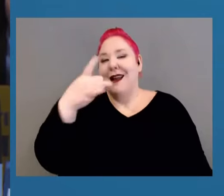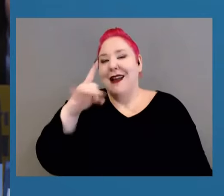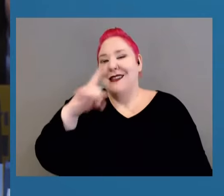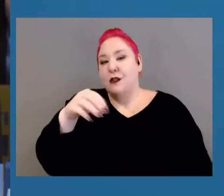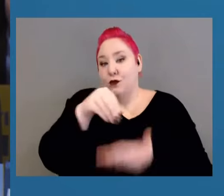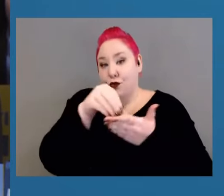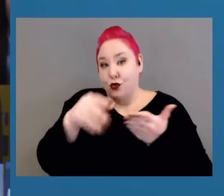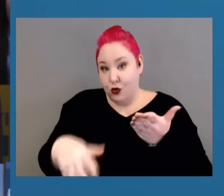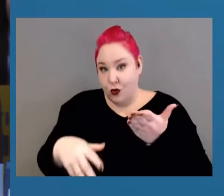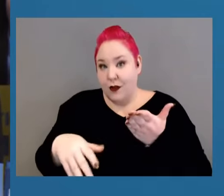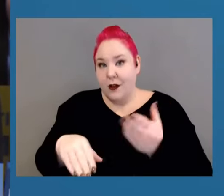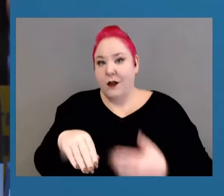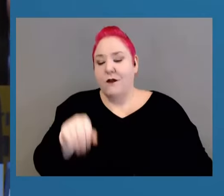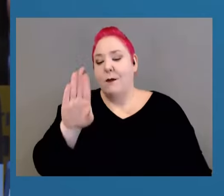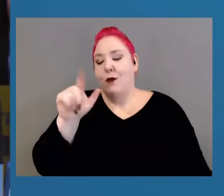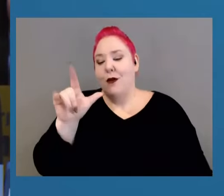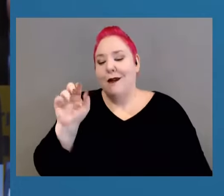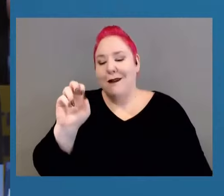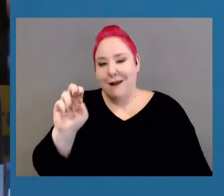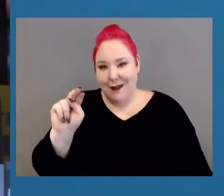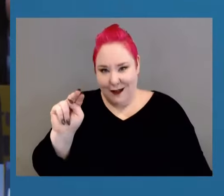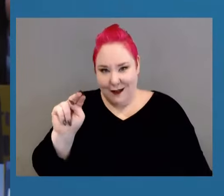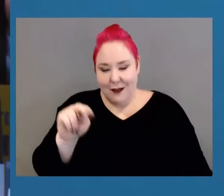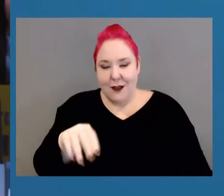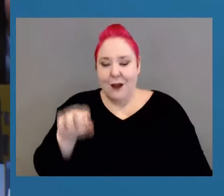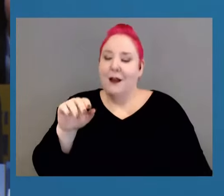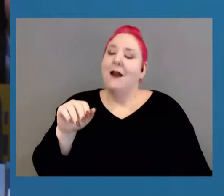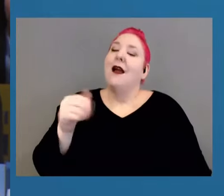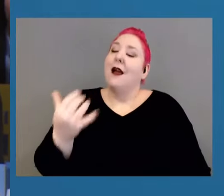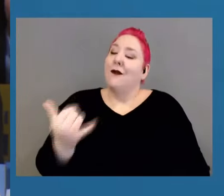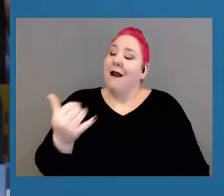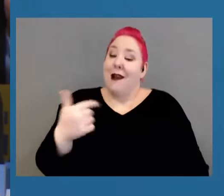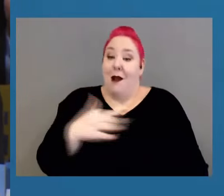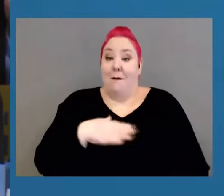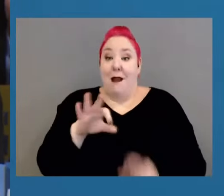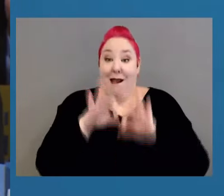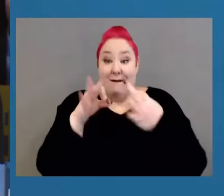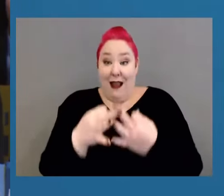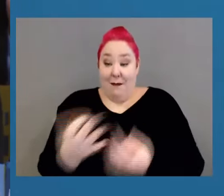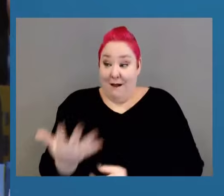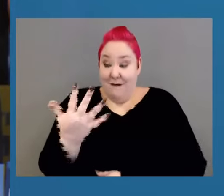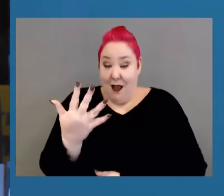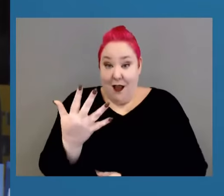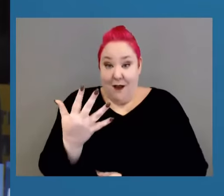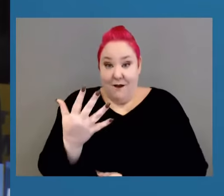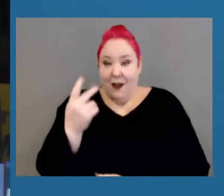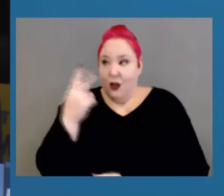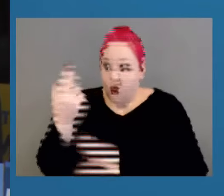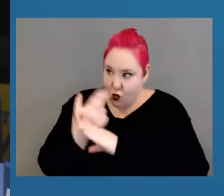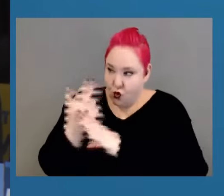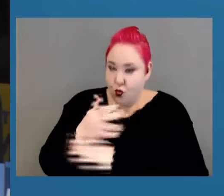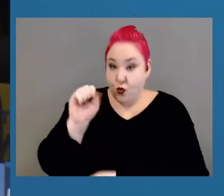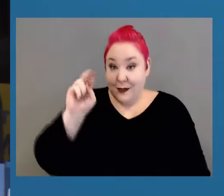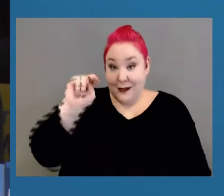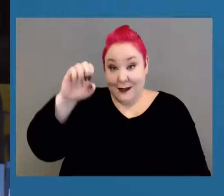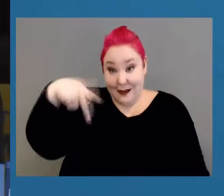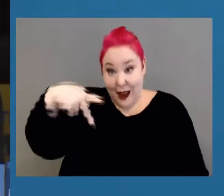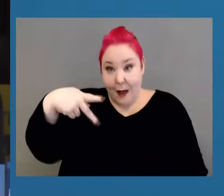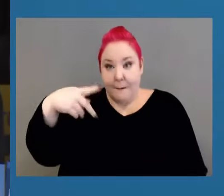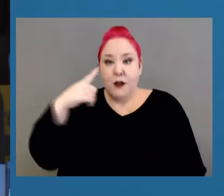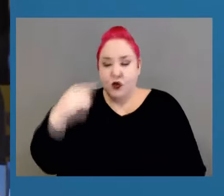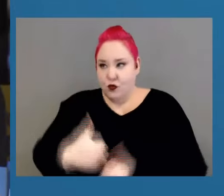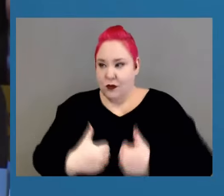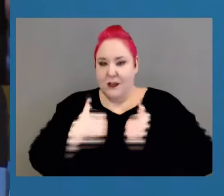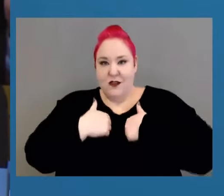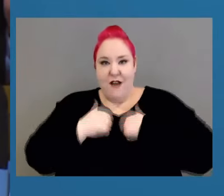Brooklyn Gravesend. And right now, my family of 5 sees SNAP benefits as a lifeline. We've been using SNAP for